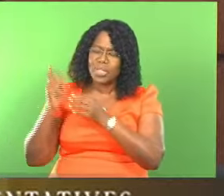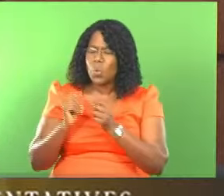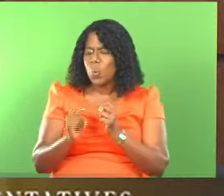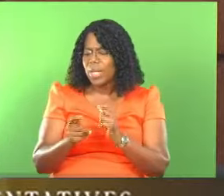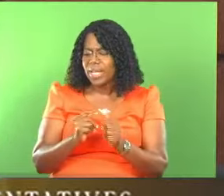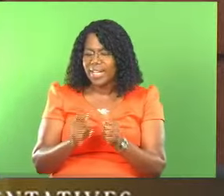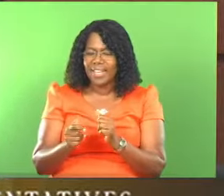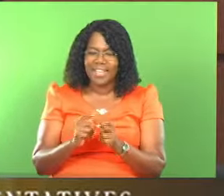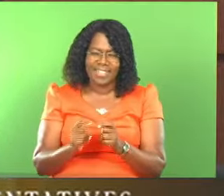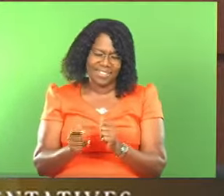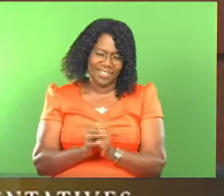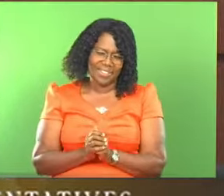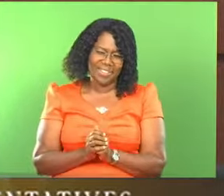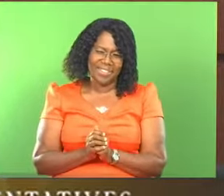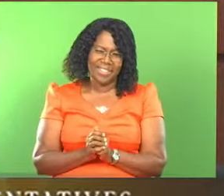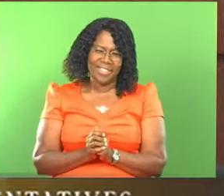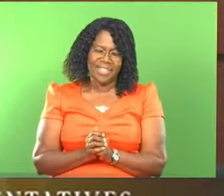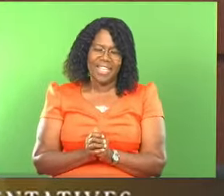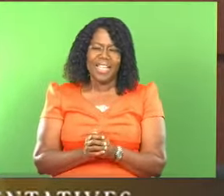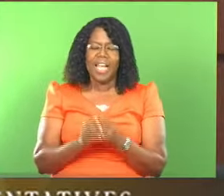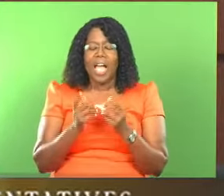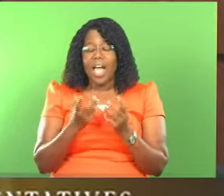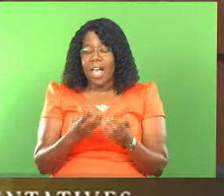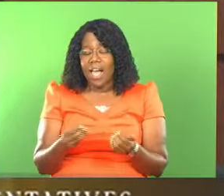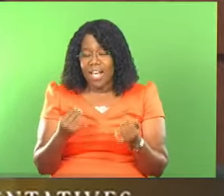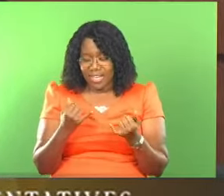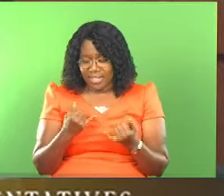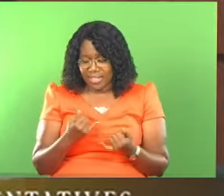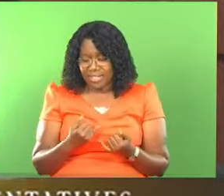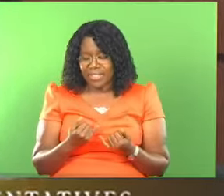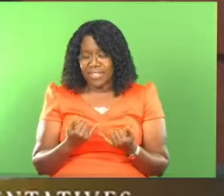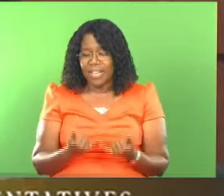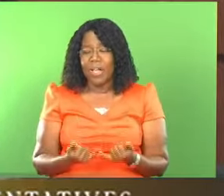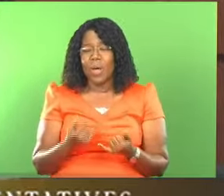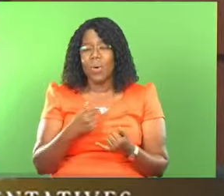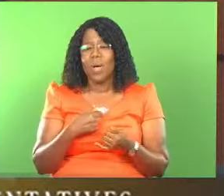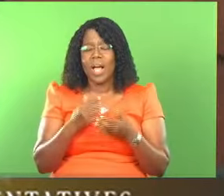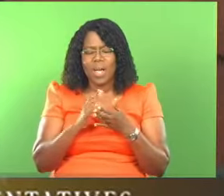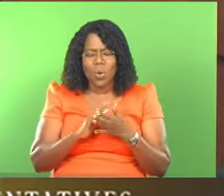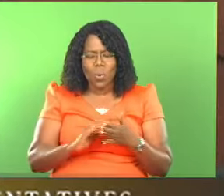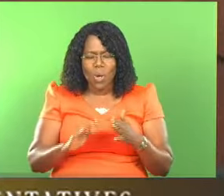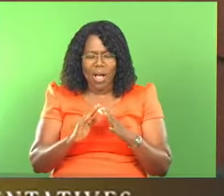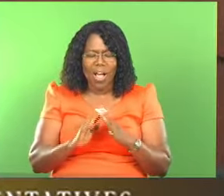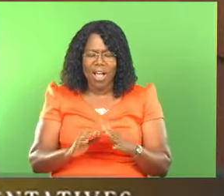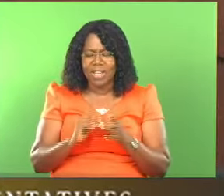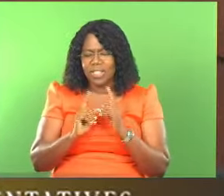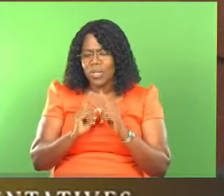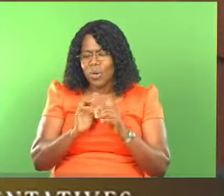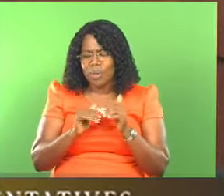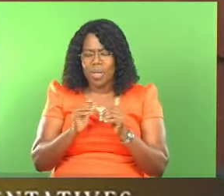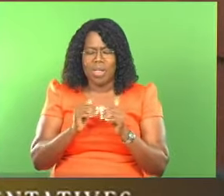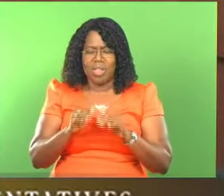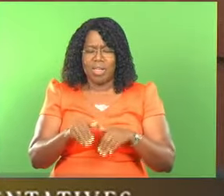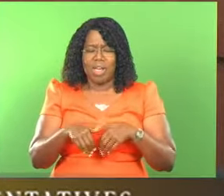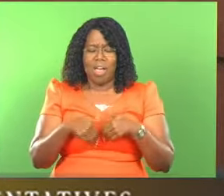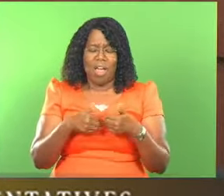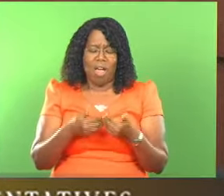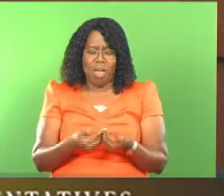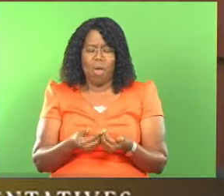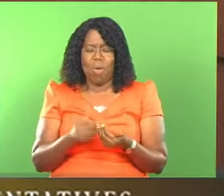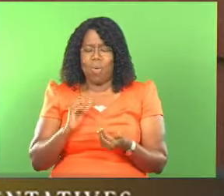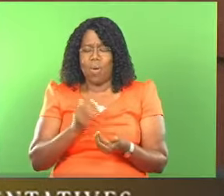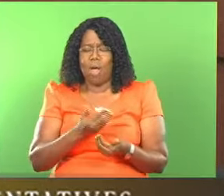etched into the heart of this, the seat of our democracy, the House of Representatives. I say to you